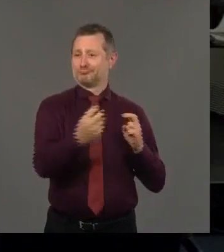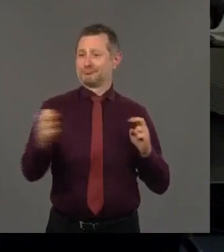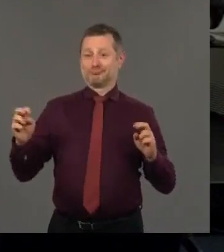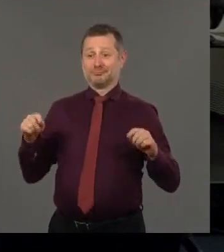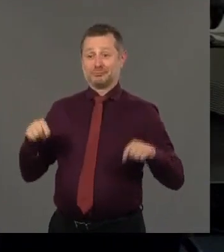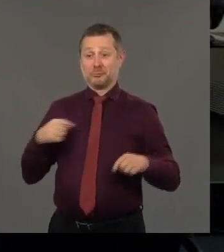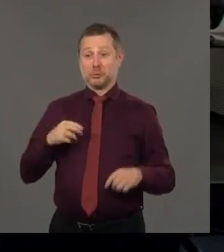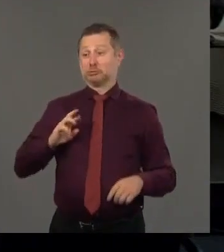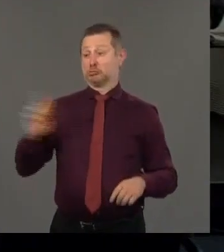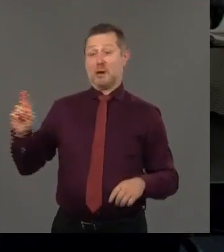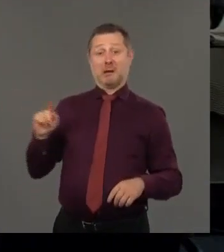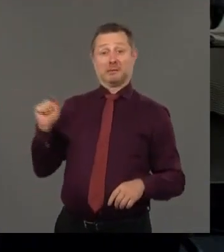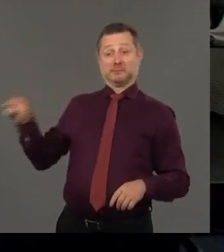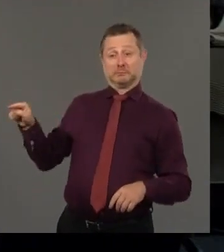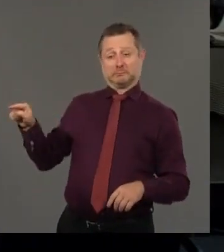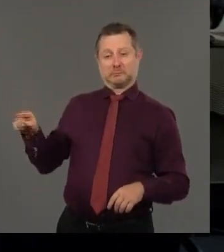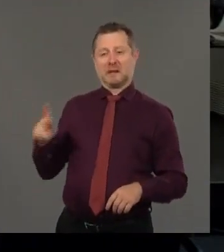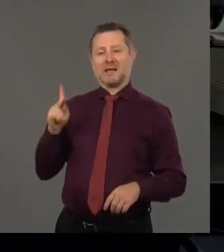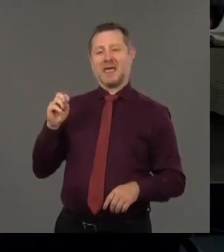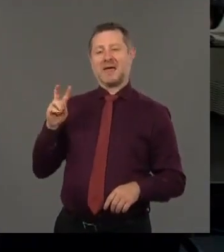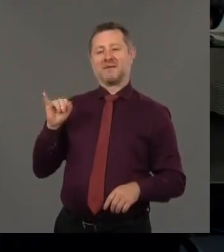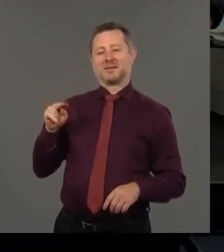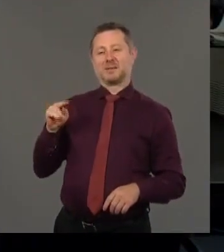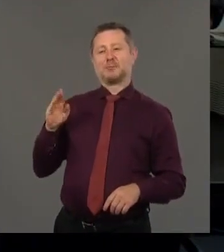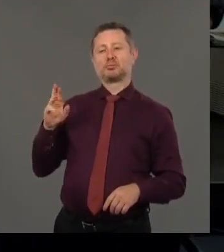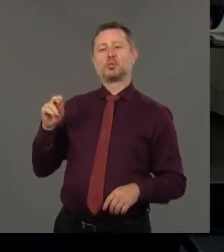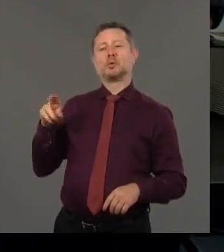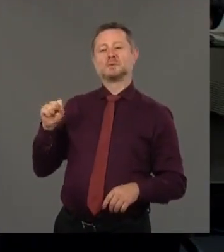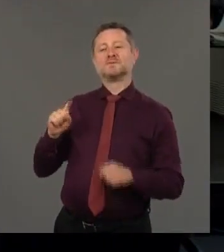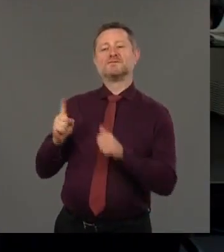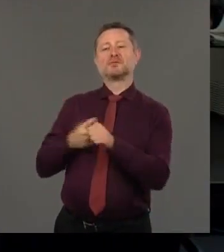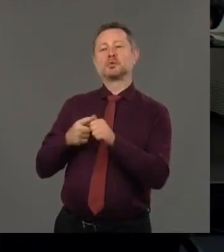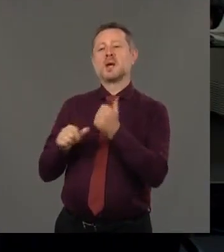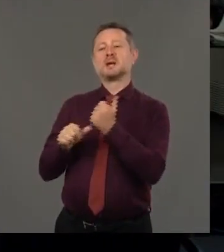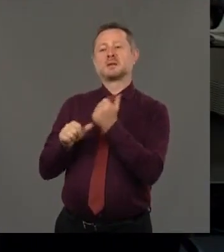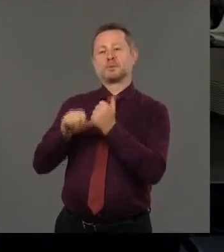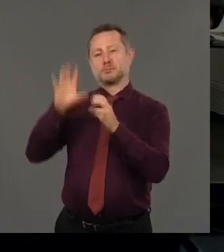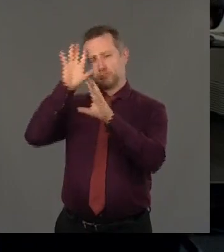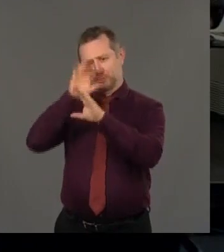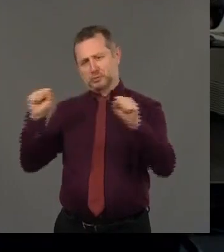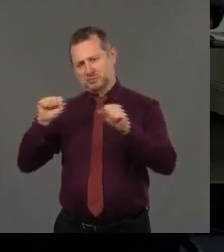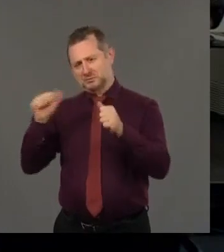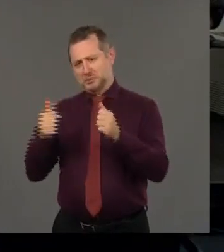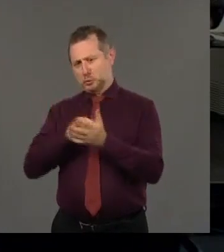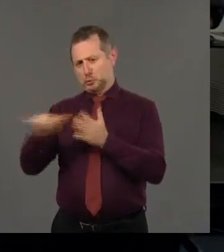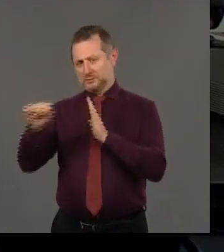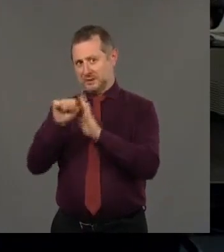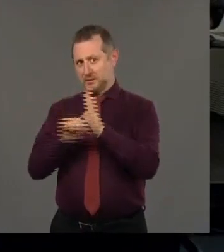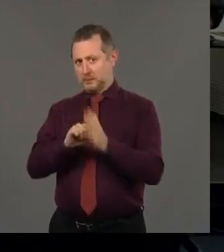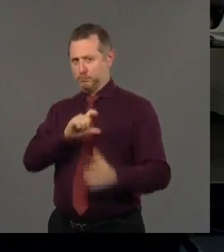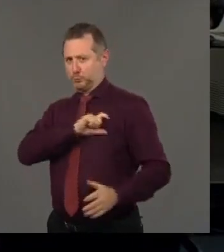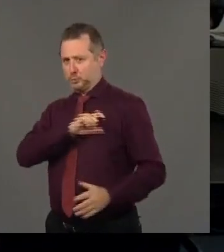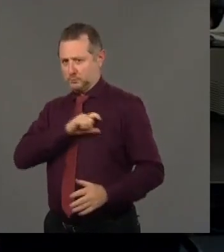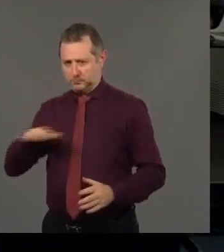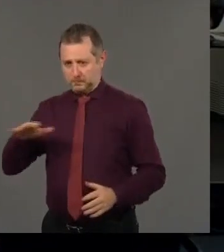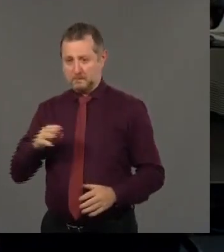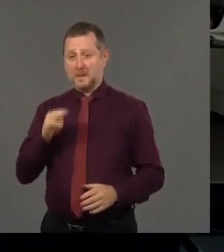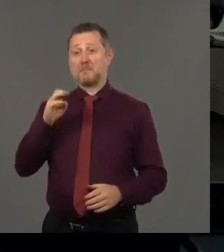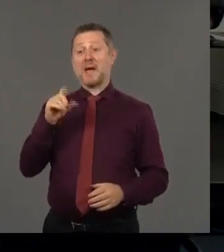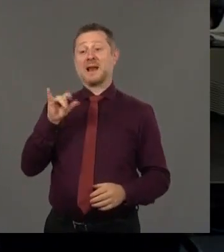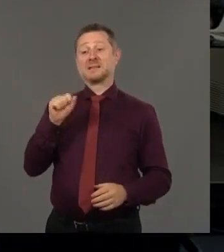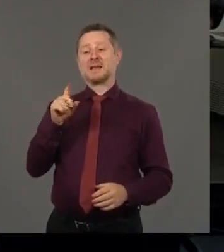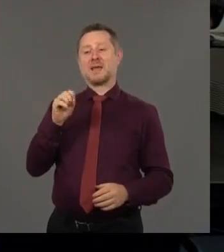right. Kevin Bruin is the first deputy superintendent of the New York State Police. To my immediate right, Melissa DeRosa, secretary to the